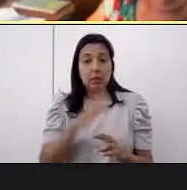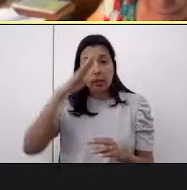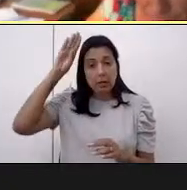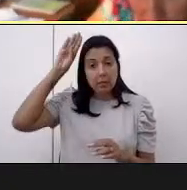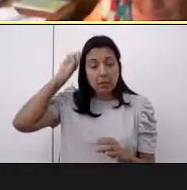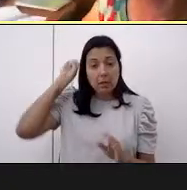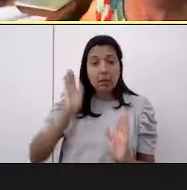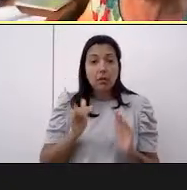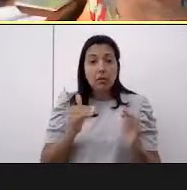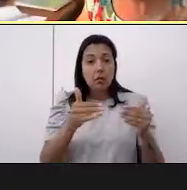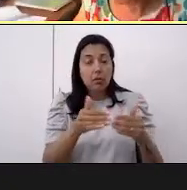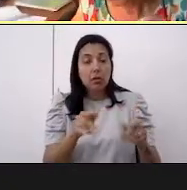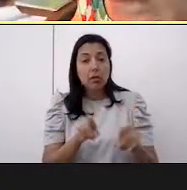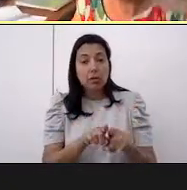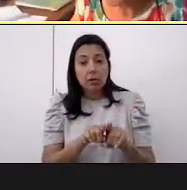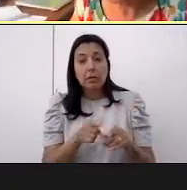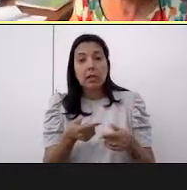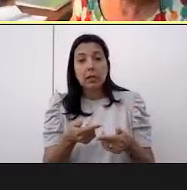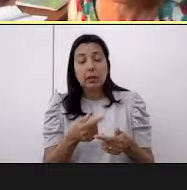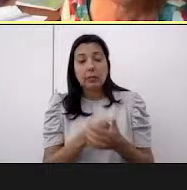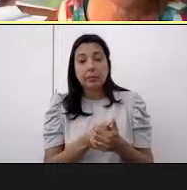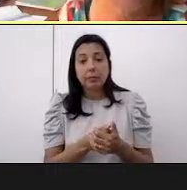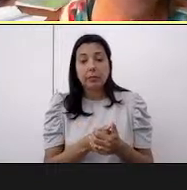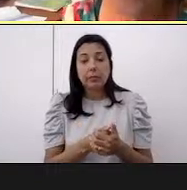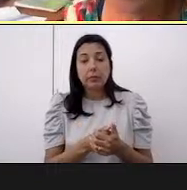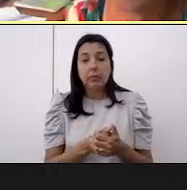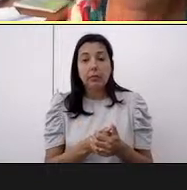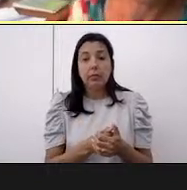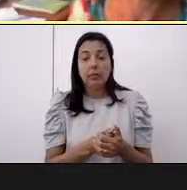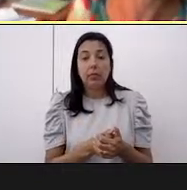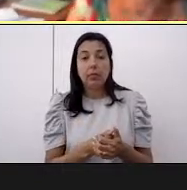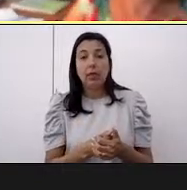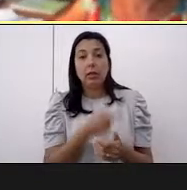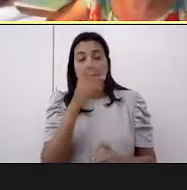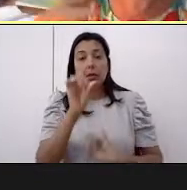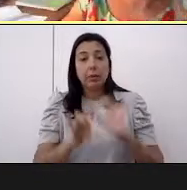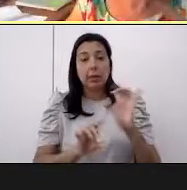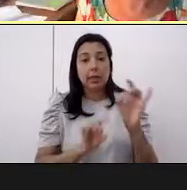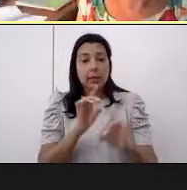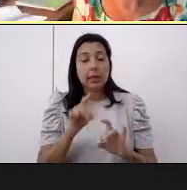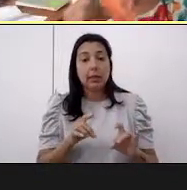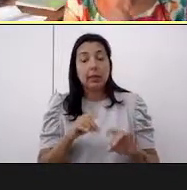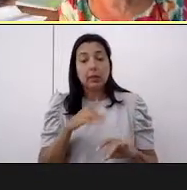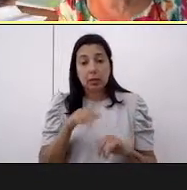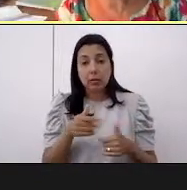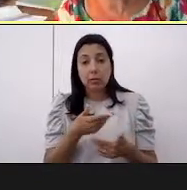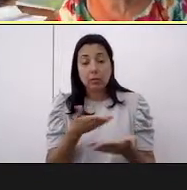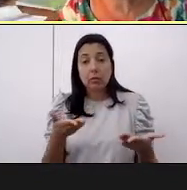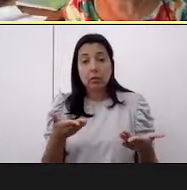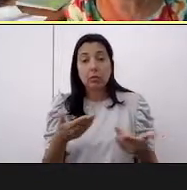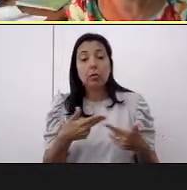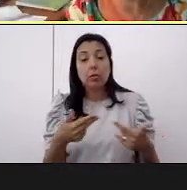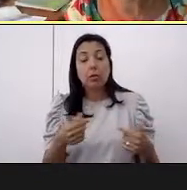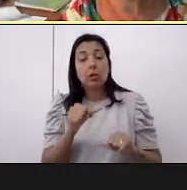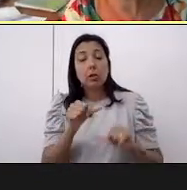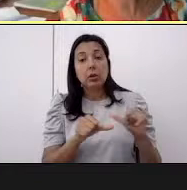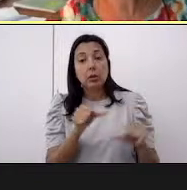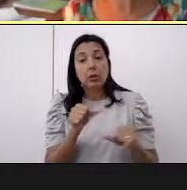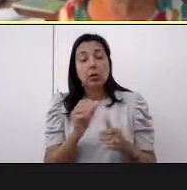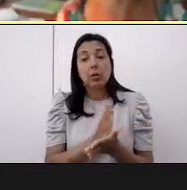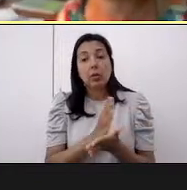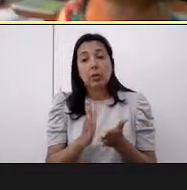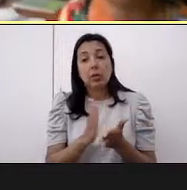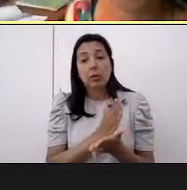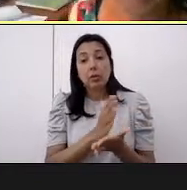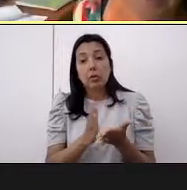and through consulting mainly, and through exchanges of some experts coming from the scientific forum